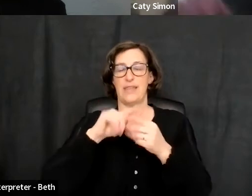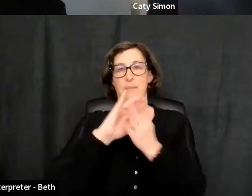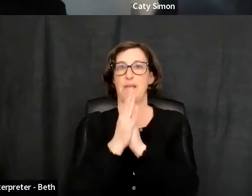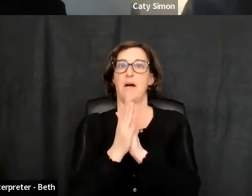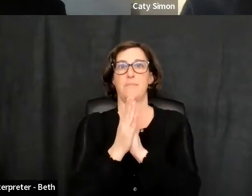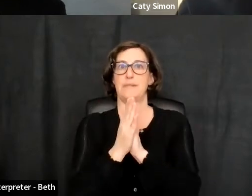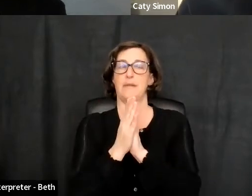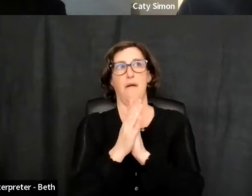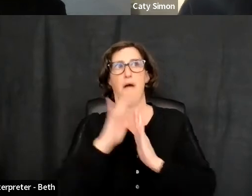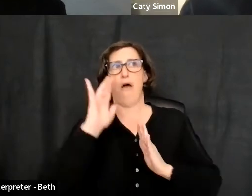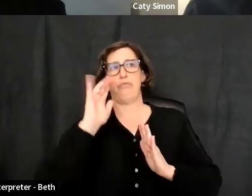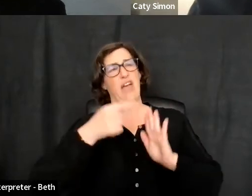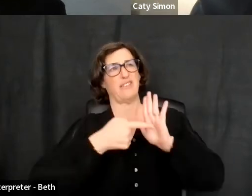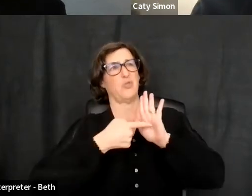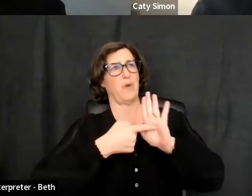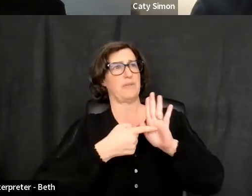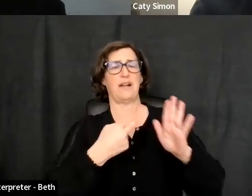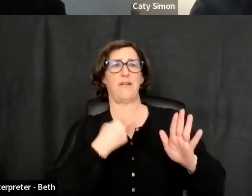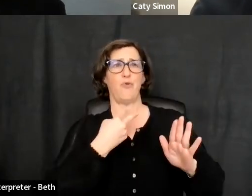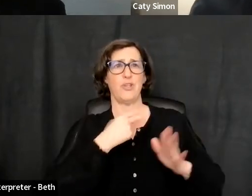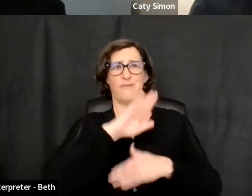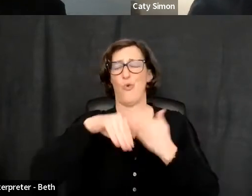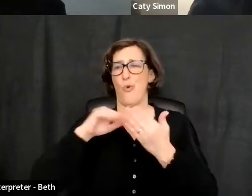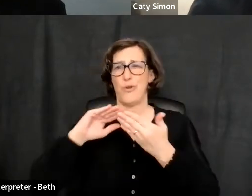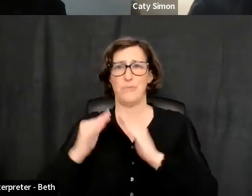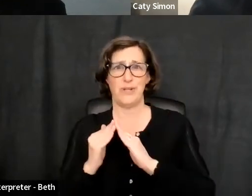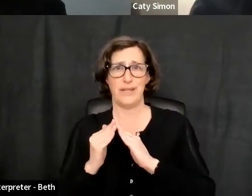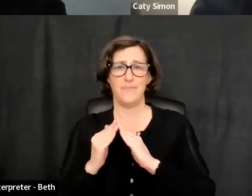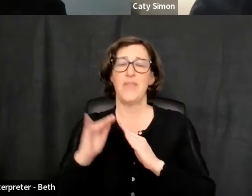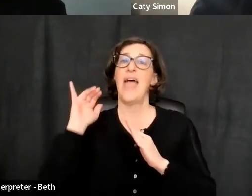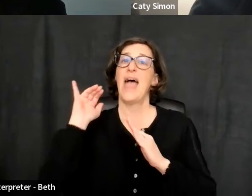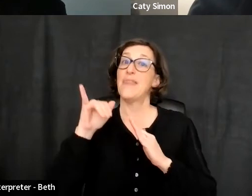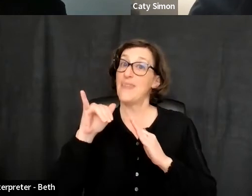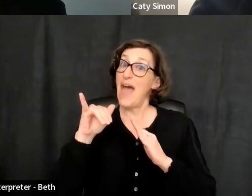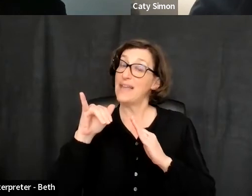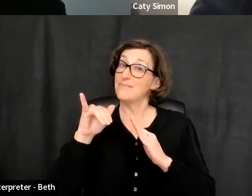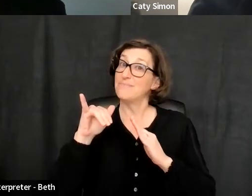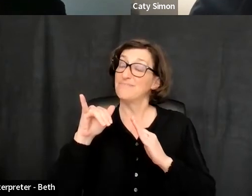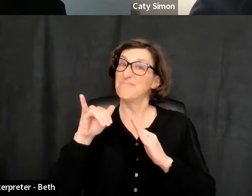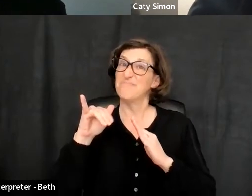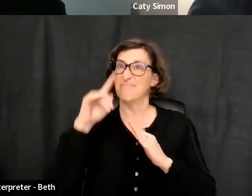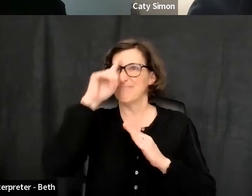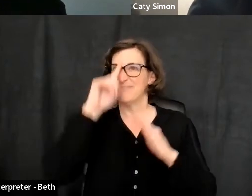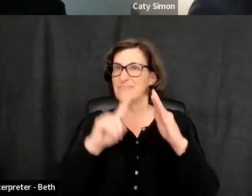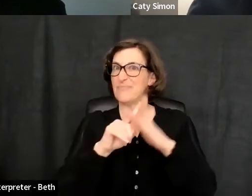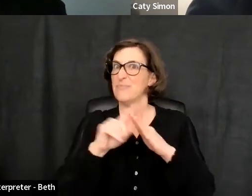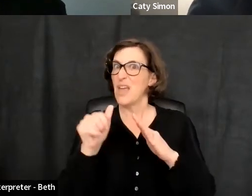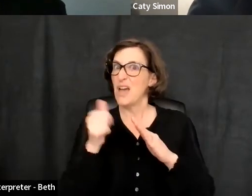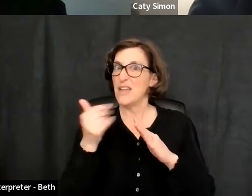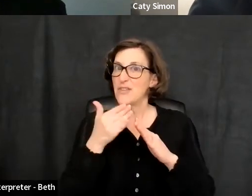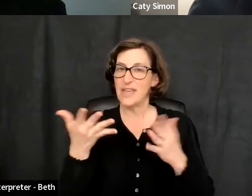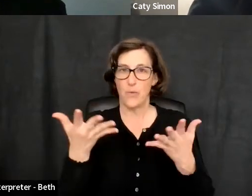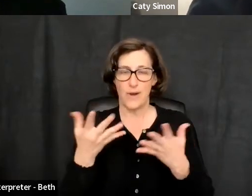tokenized / representative voice. And that actually brings me to another thing that I wanted to mention, which was